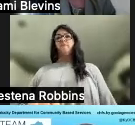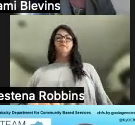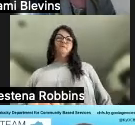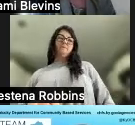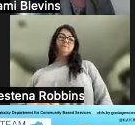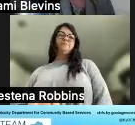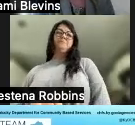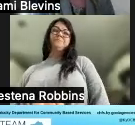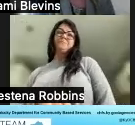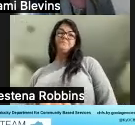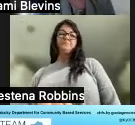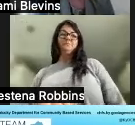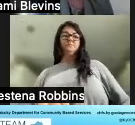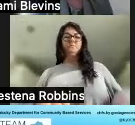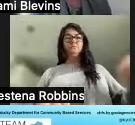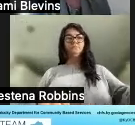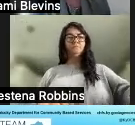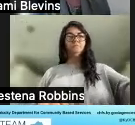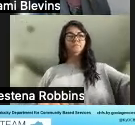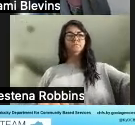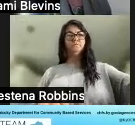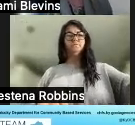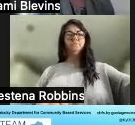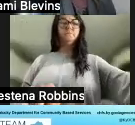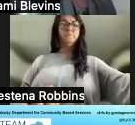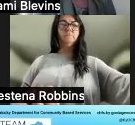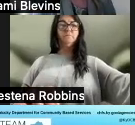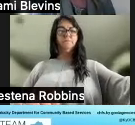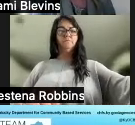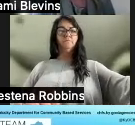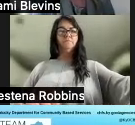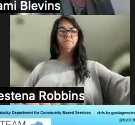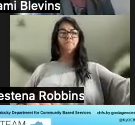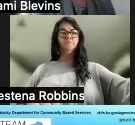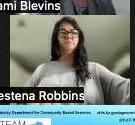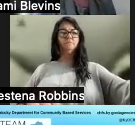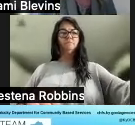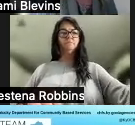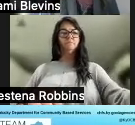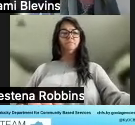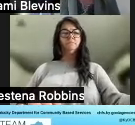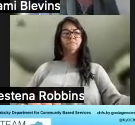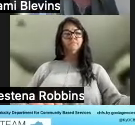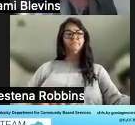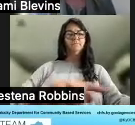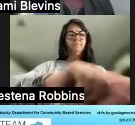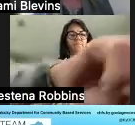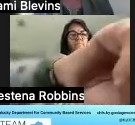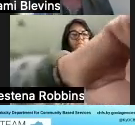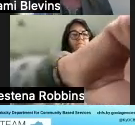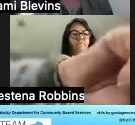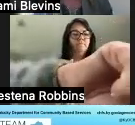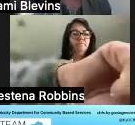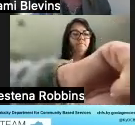can benefit, both the districts, the staff, and the students. So that was a